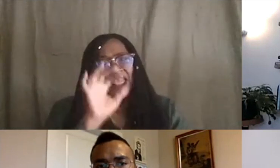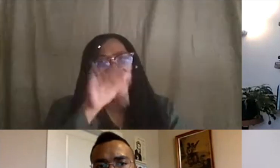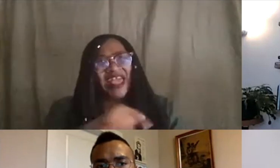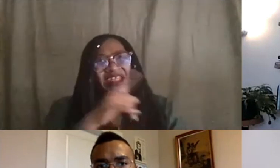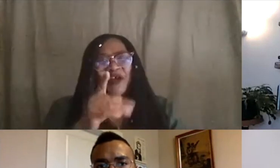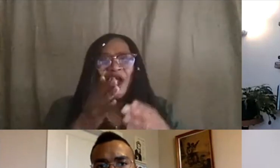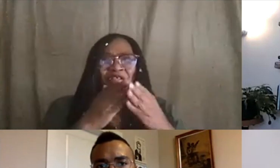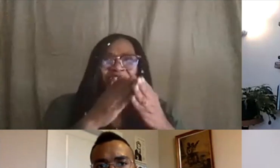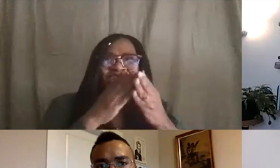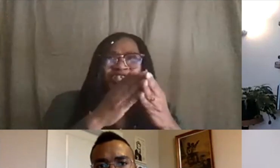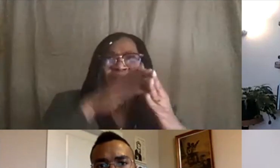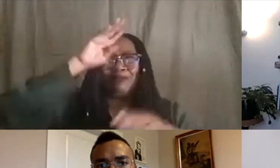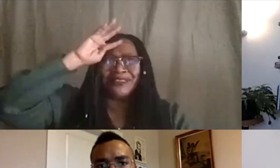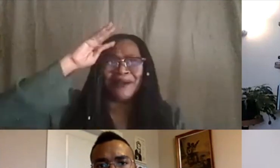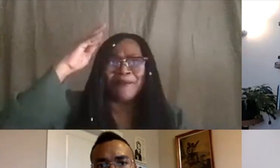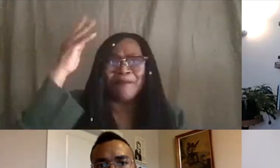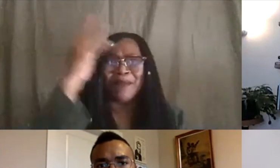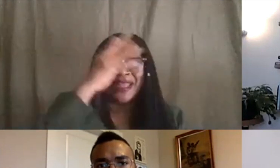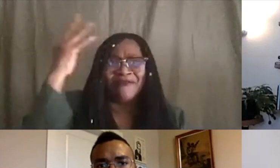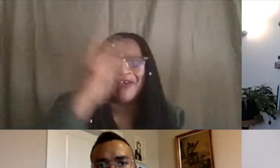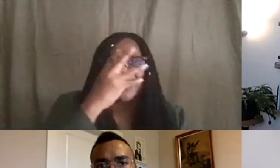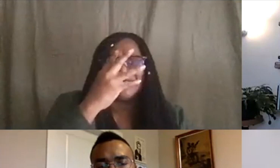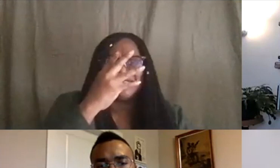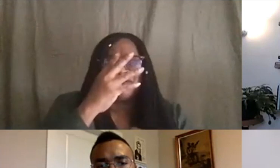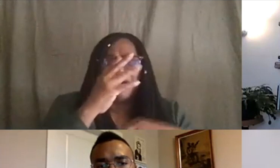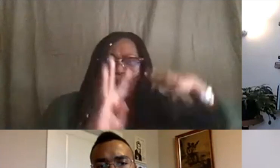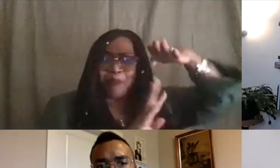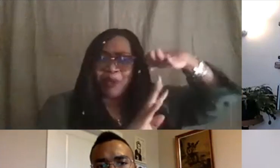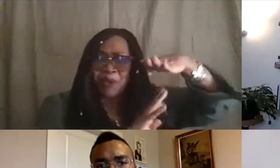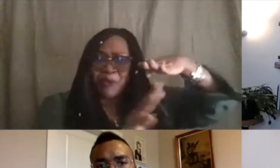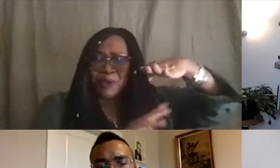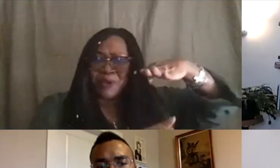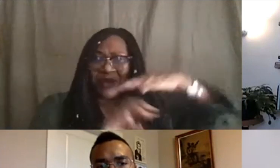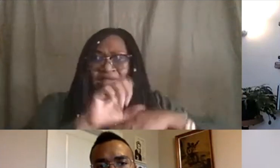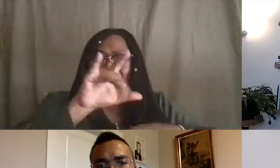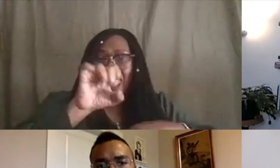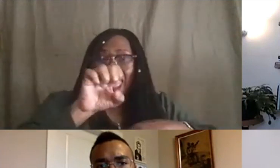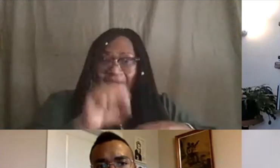ship's manifest from Ellis Island, and it just made me think of